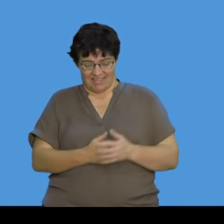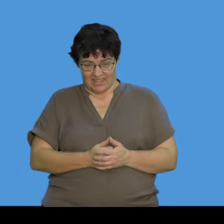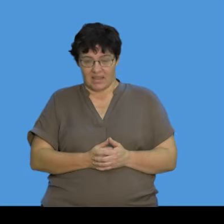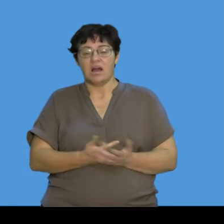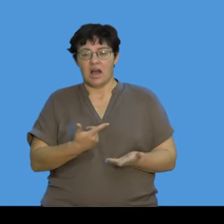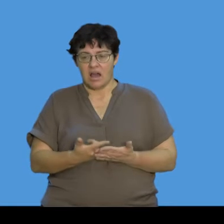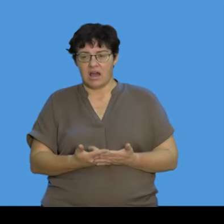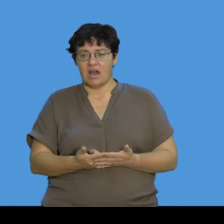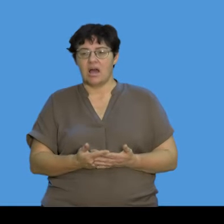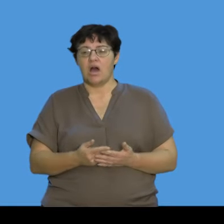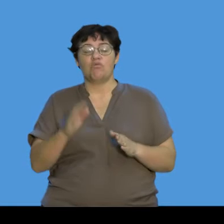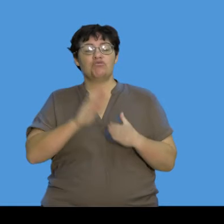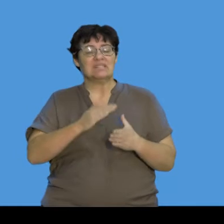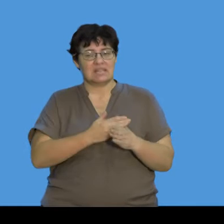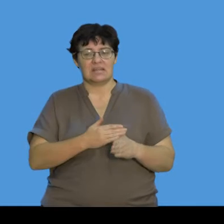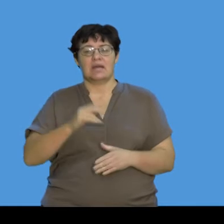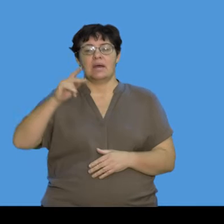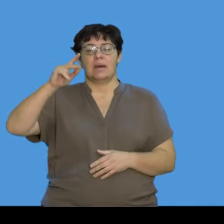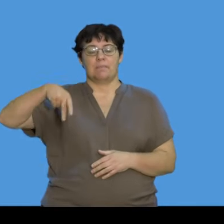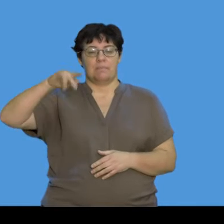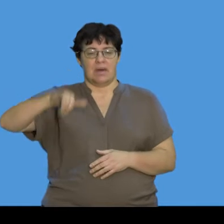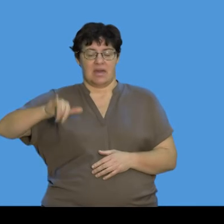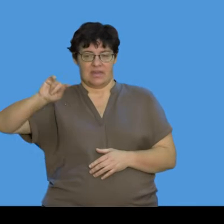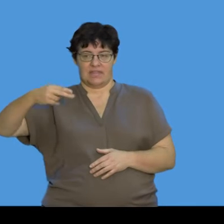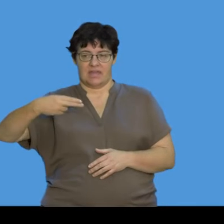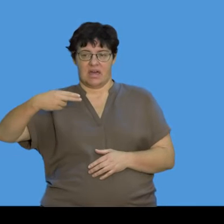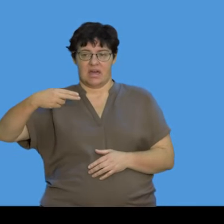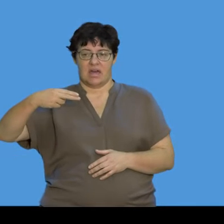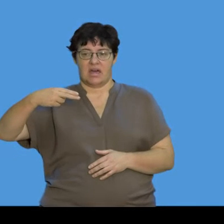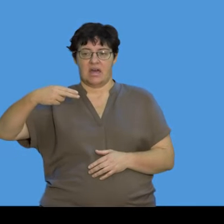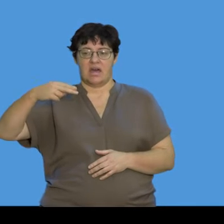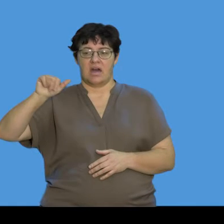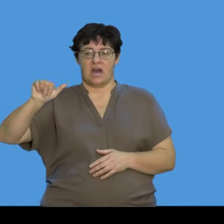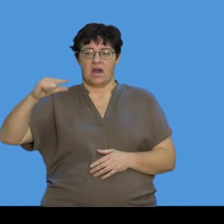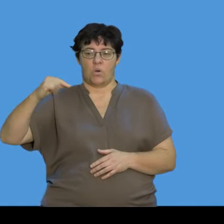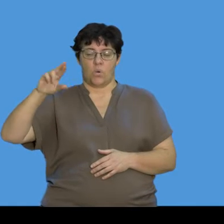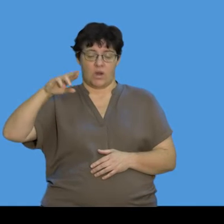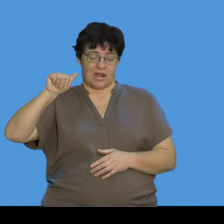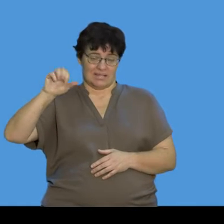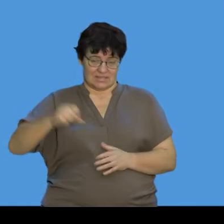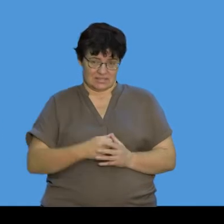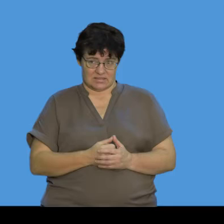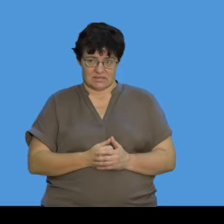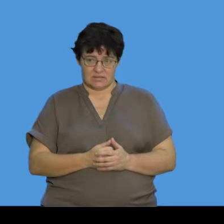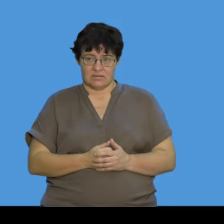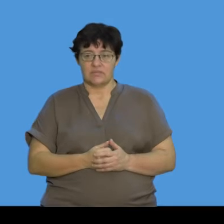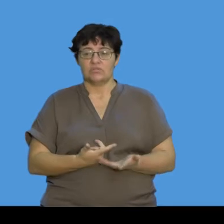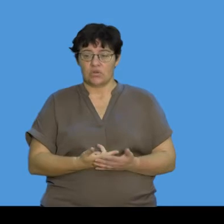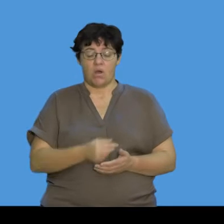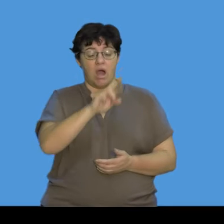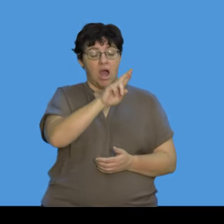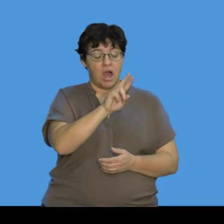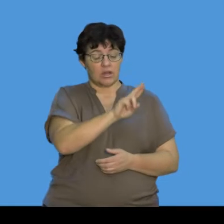Pythagoras, right? And mathematically, you know that the hypotenuse side, we normally use it as r. So r squared